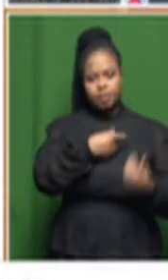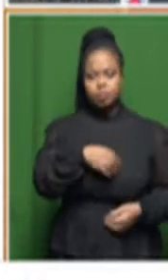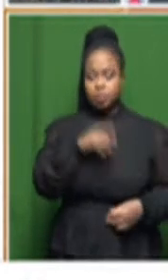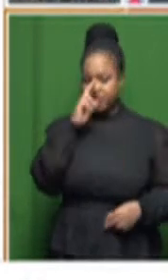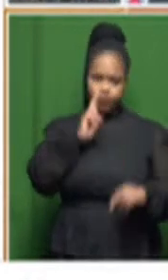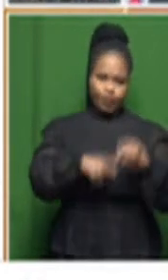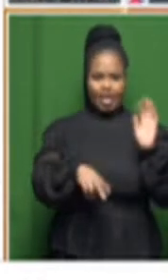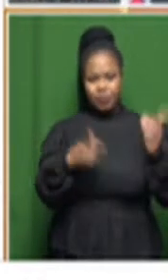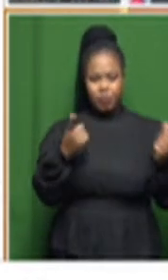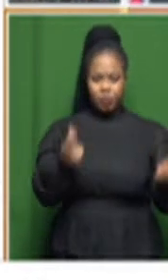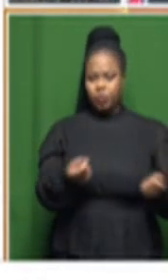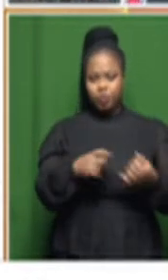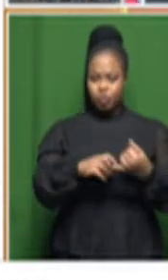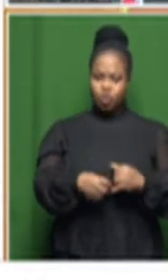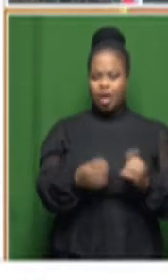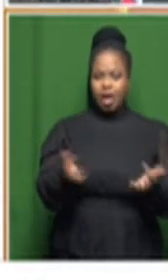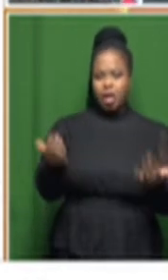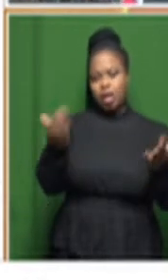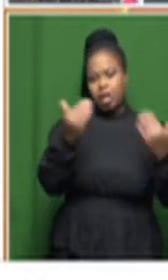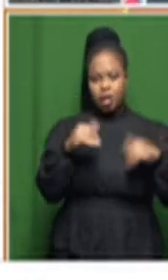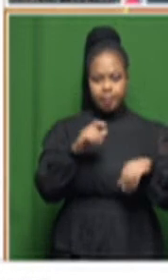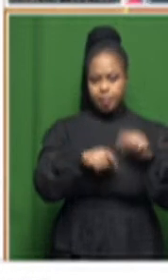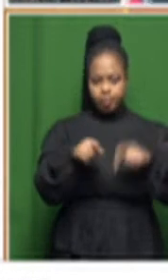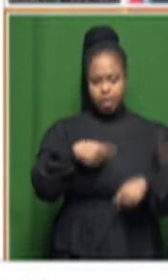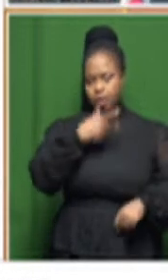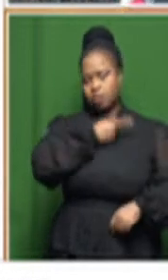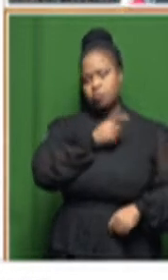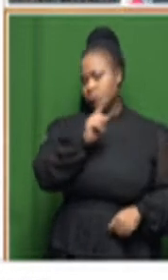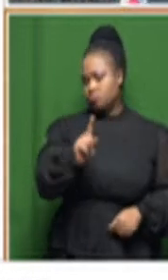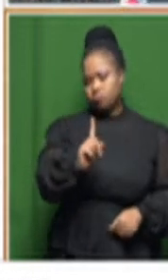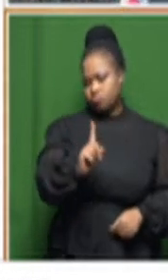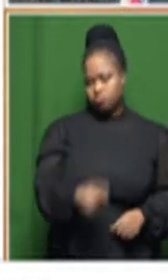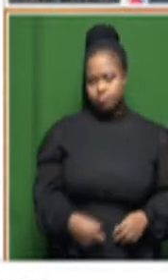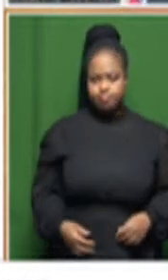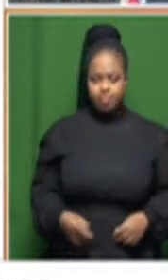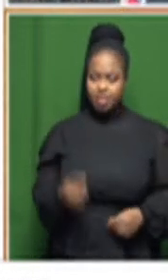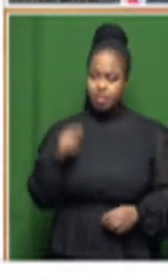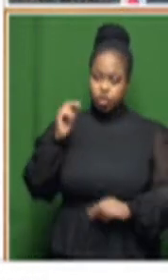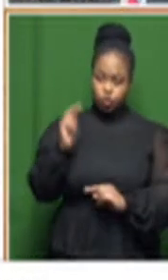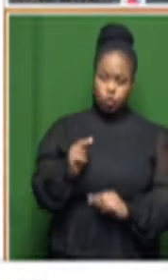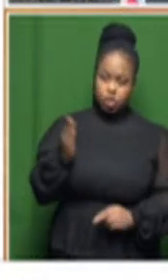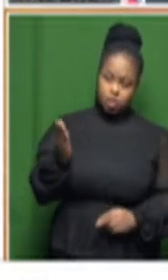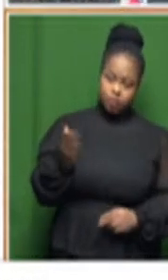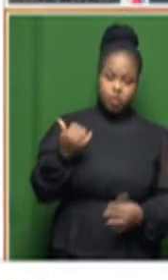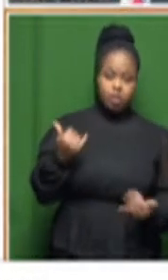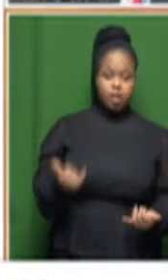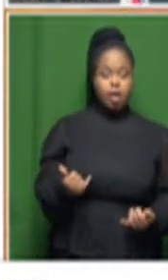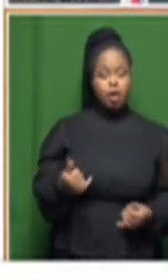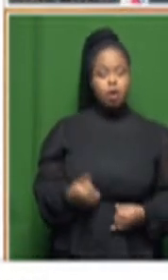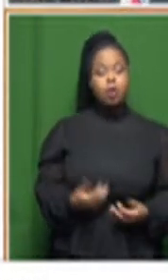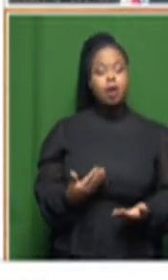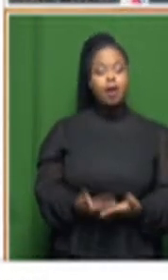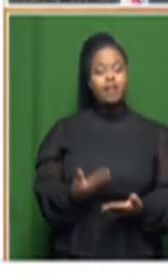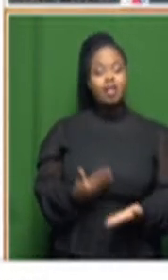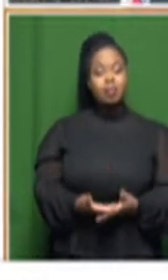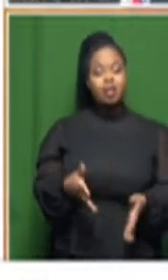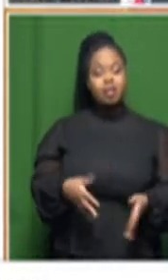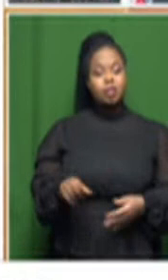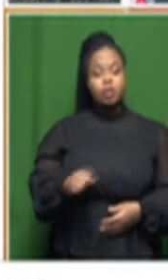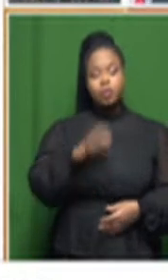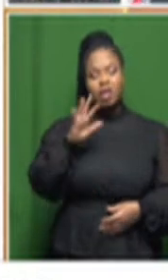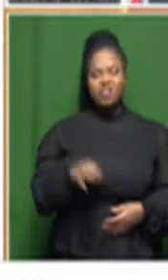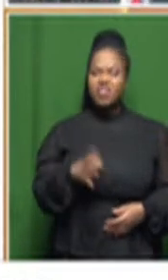fun that we are trying to get coverage. So just very briefly, the current vaccines that are available in the country